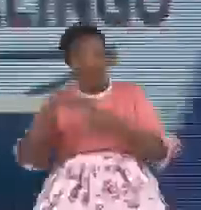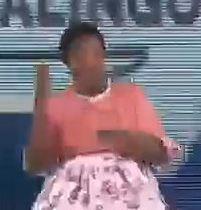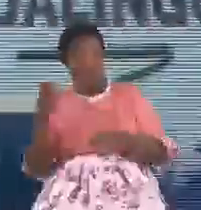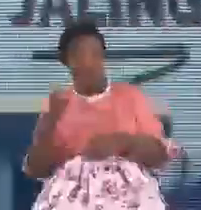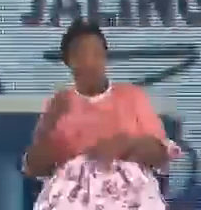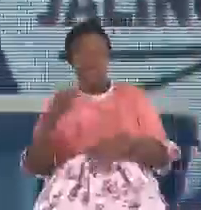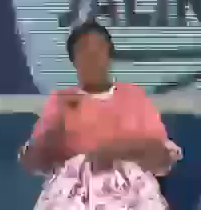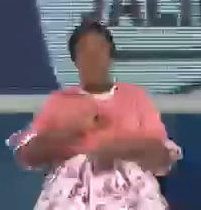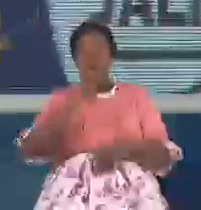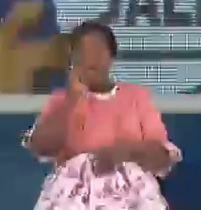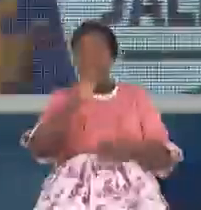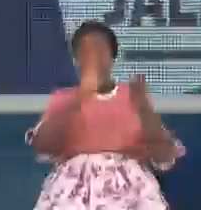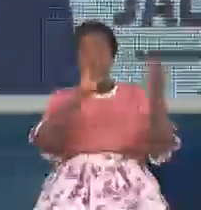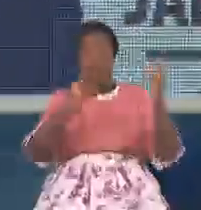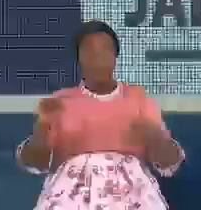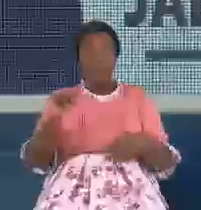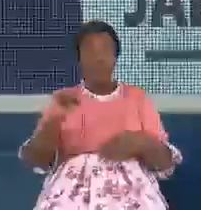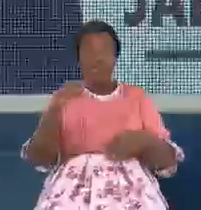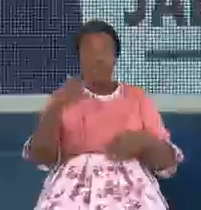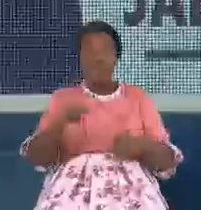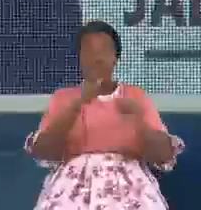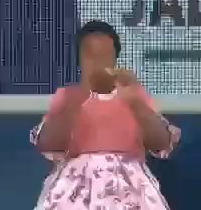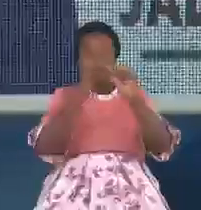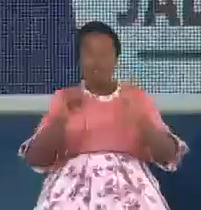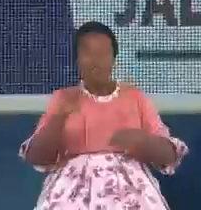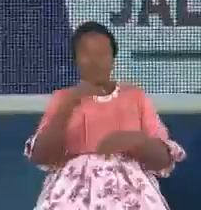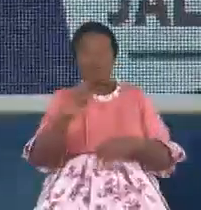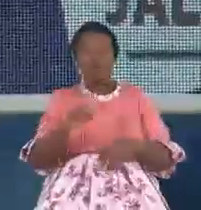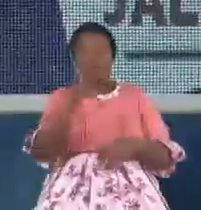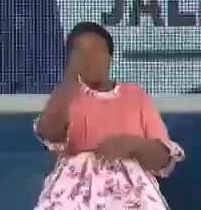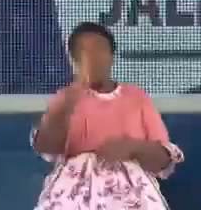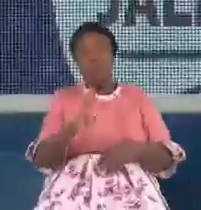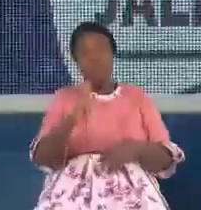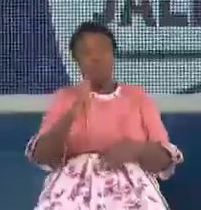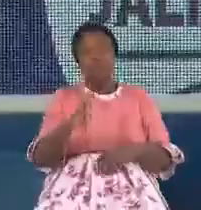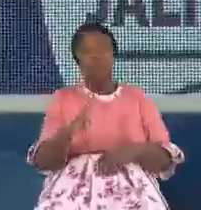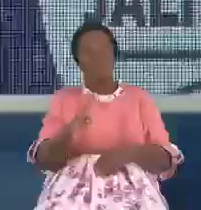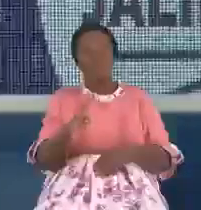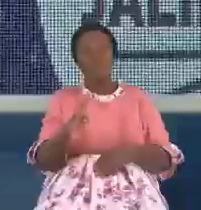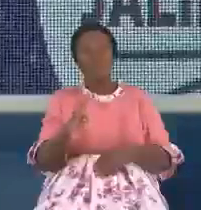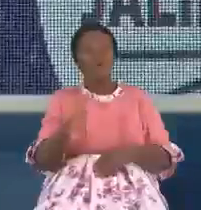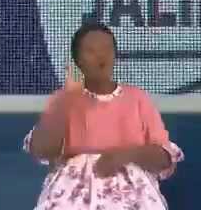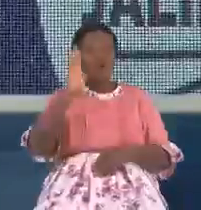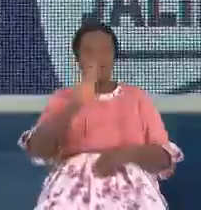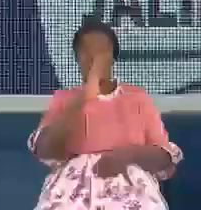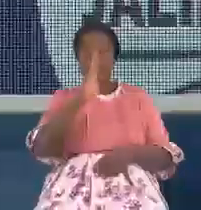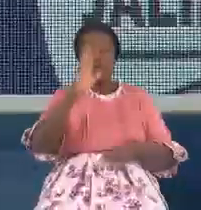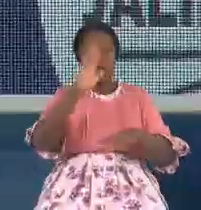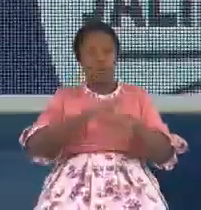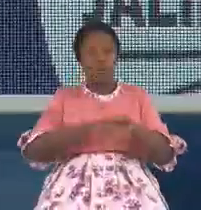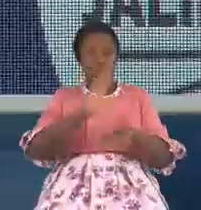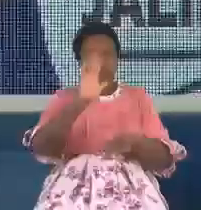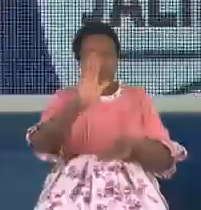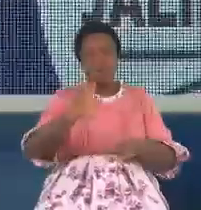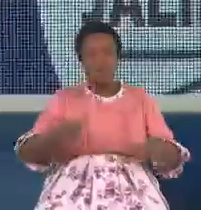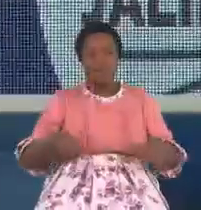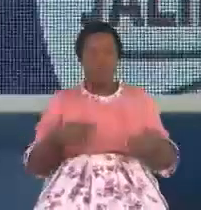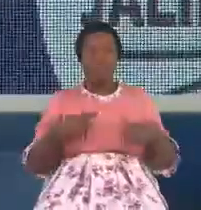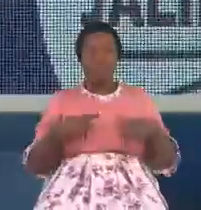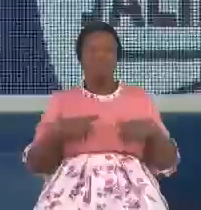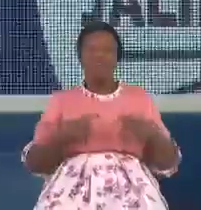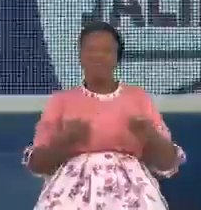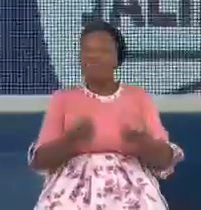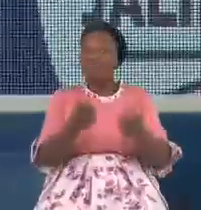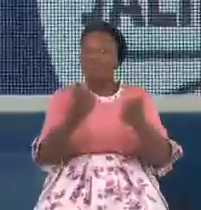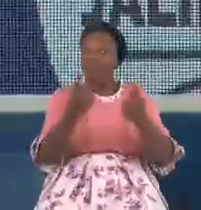expecting the blessing of god will be upon your life come